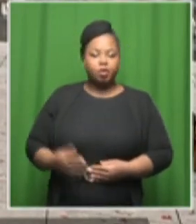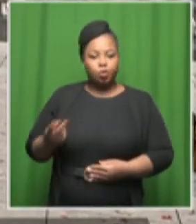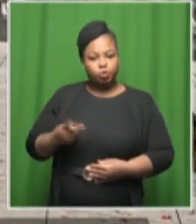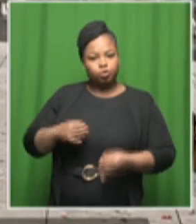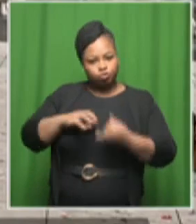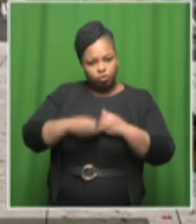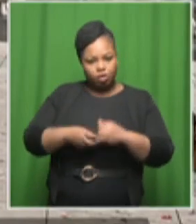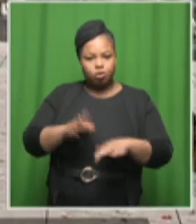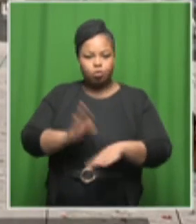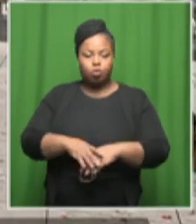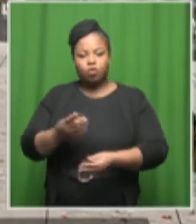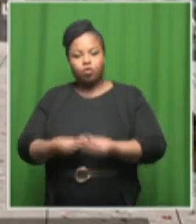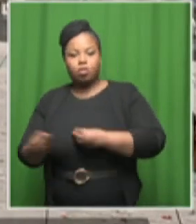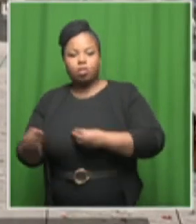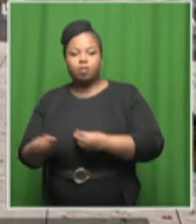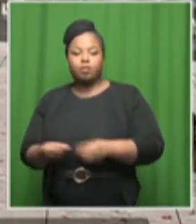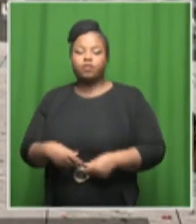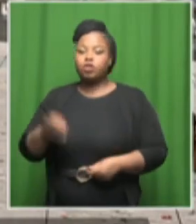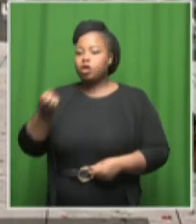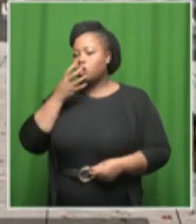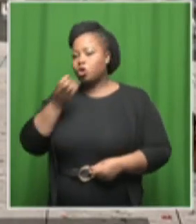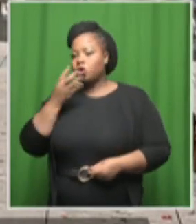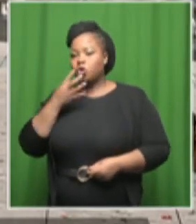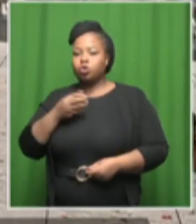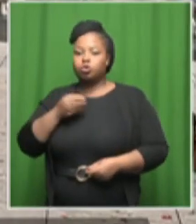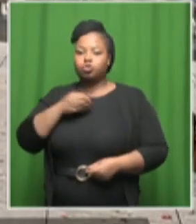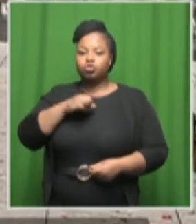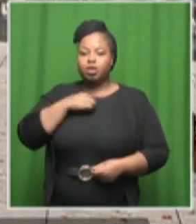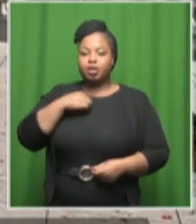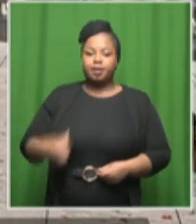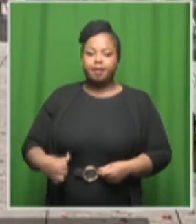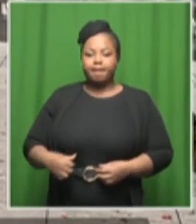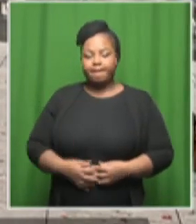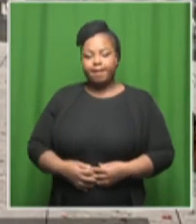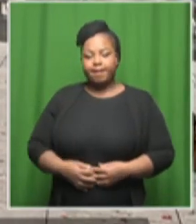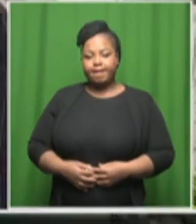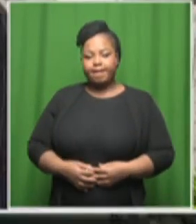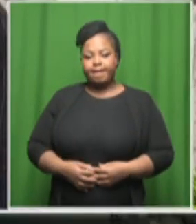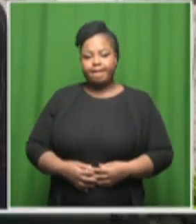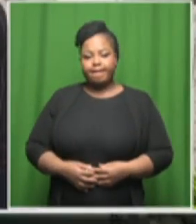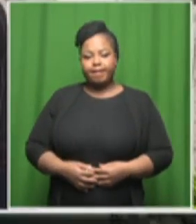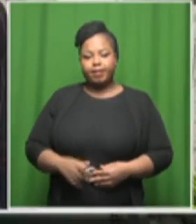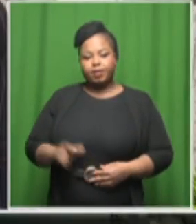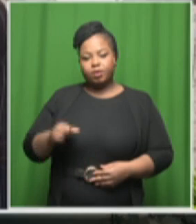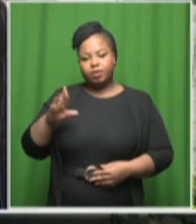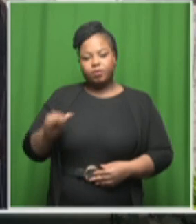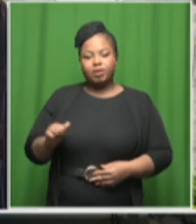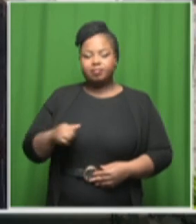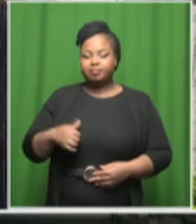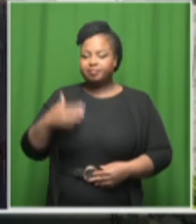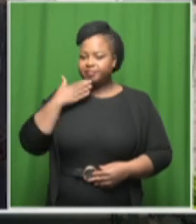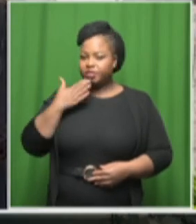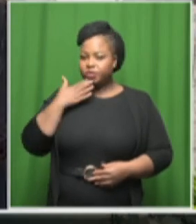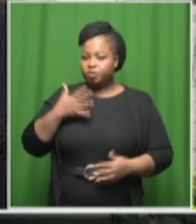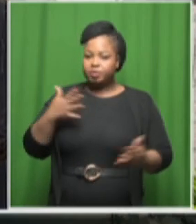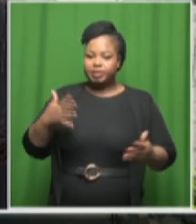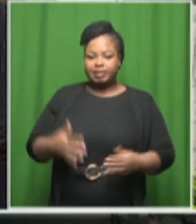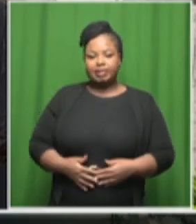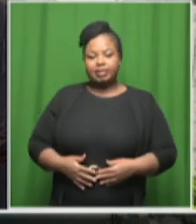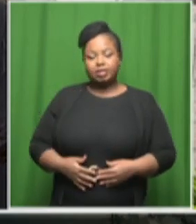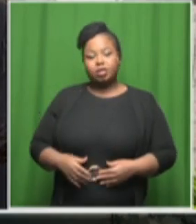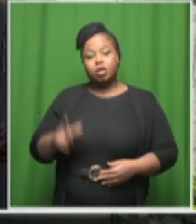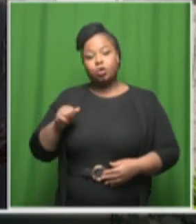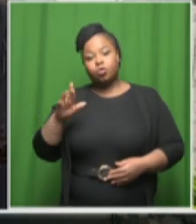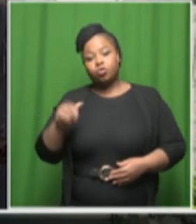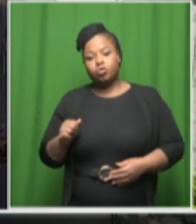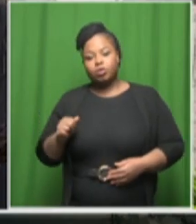in trying to get more trade flowing through Hong Kong to China as well. Right, Laura, let's leave it there. Thanks so much. Laura talking